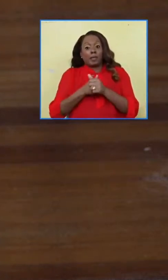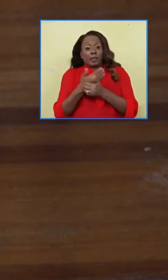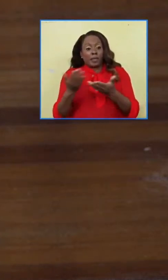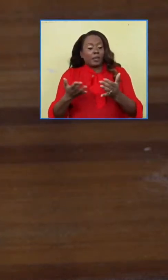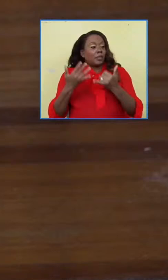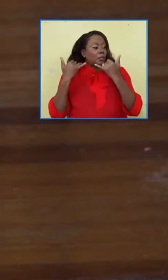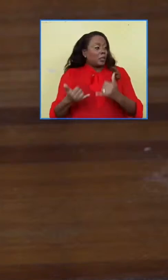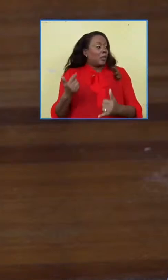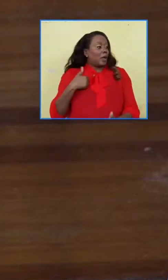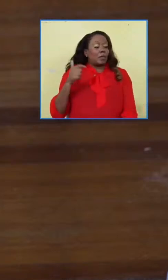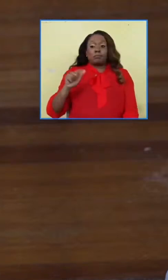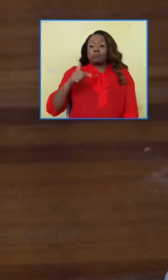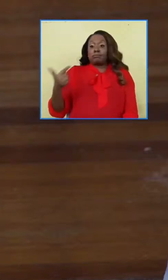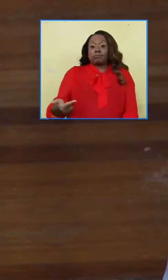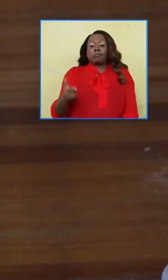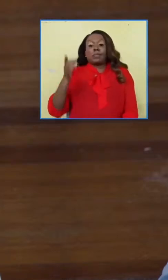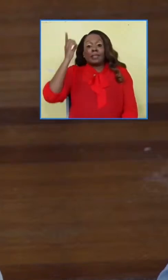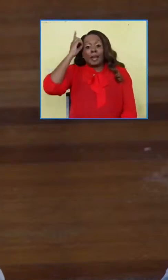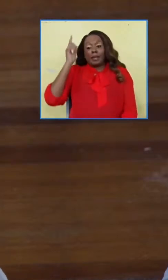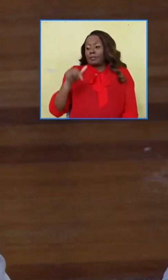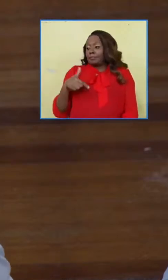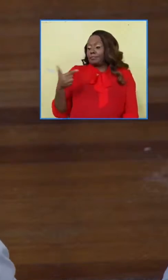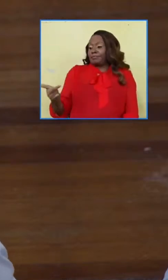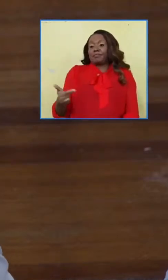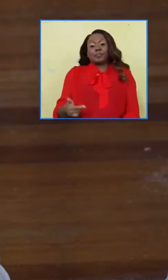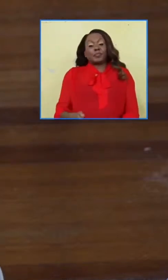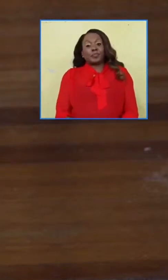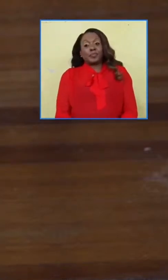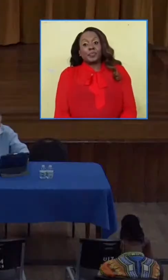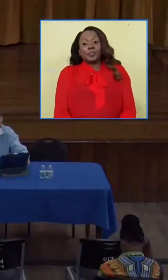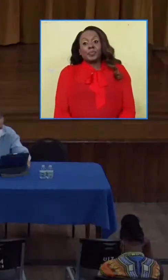to hand over to you to proceed with your presentation.